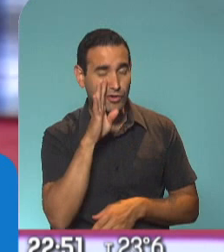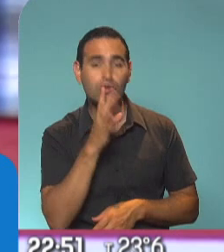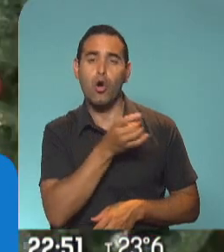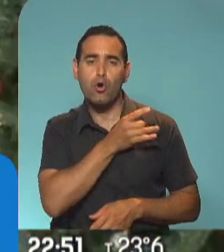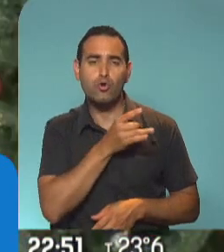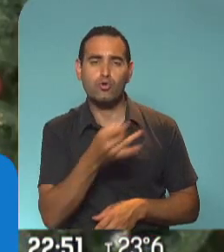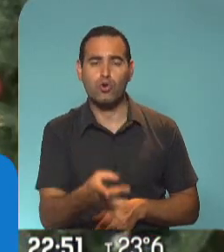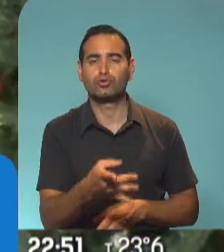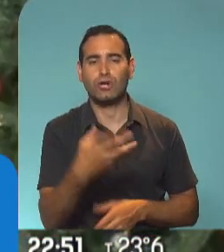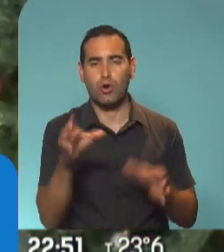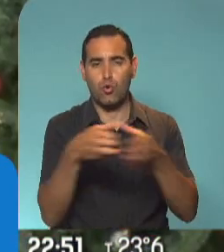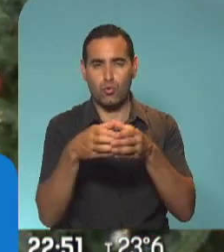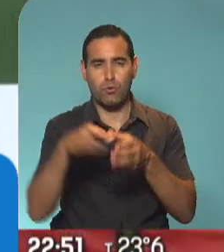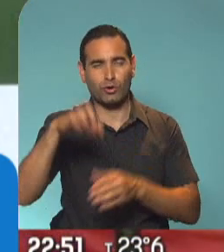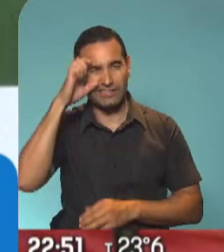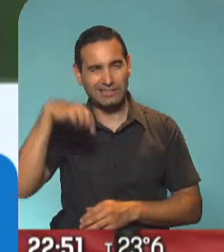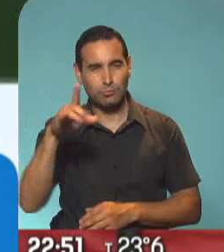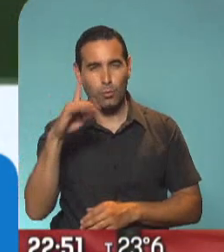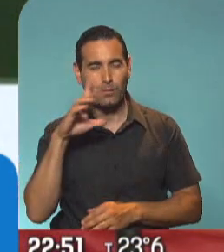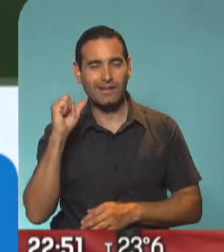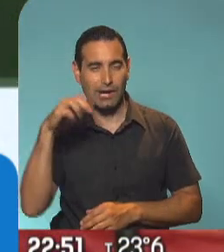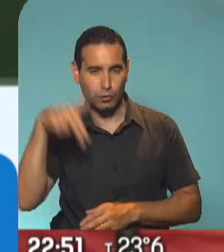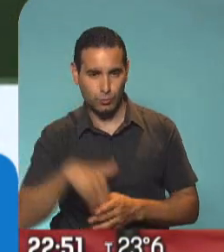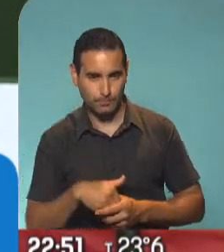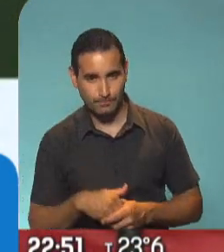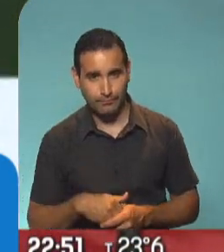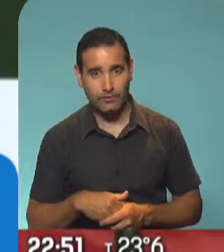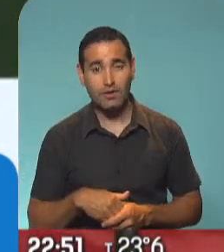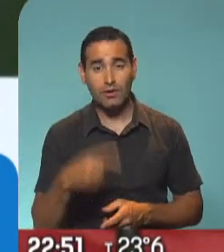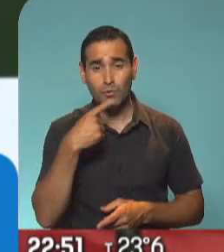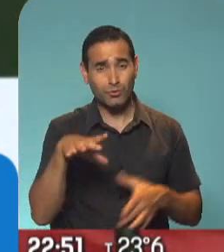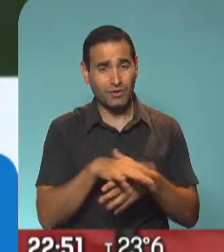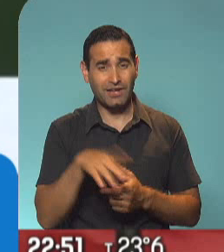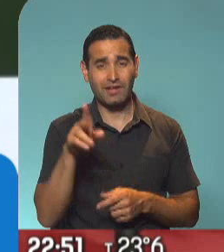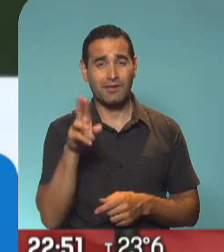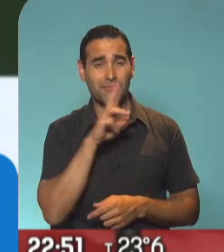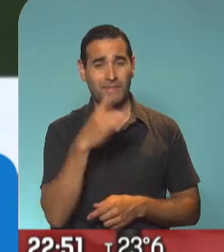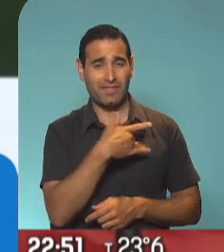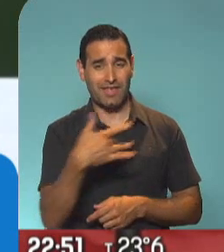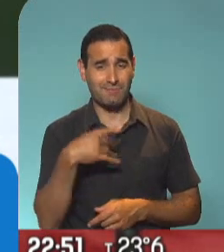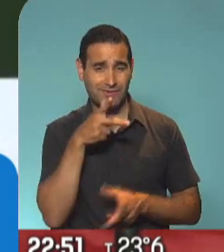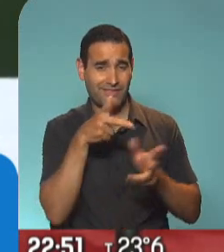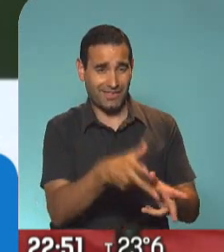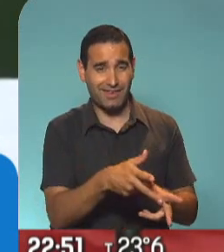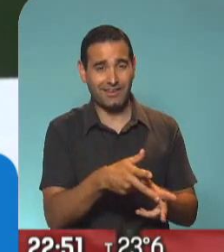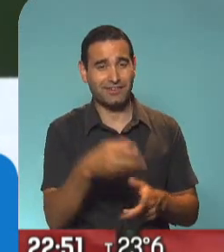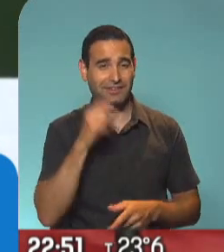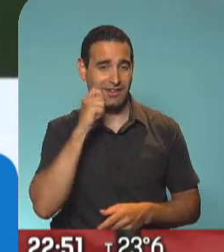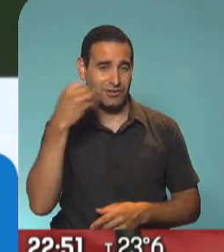un ataque contra el Partido Republicano. I just said to the First Lady, you're so lucky I took you on this fantastic